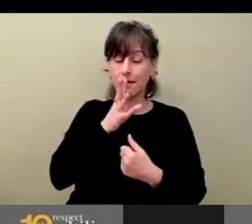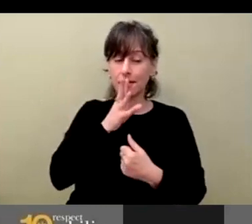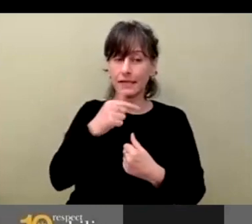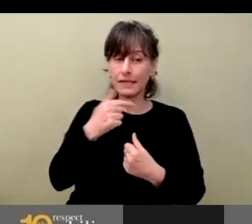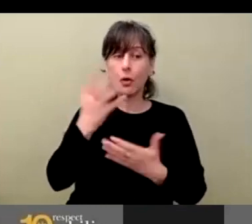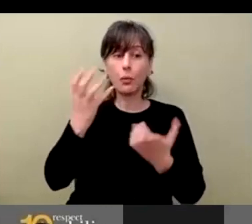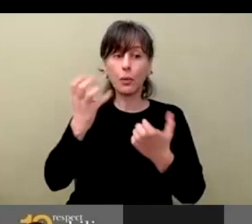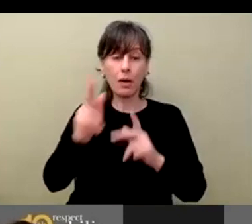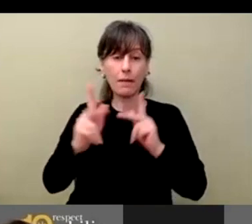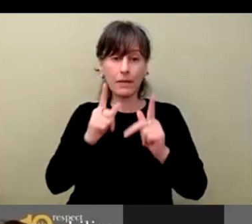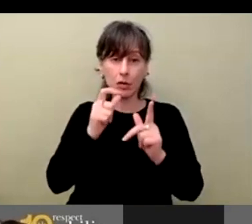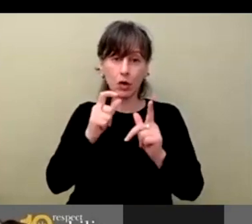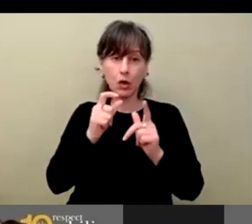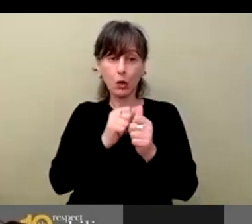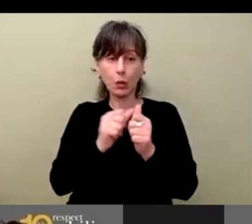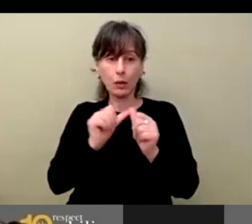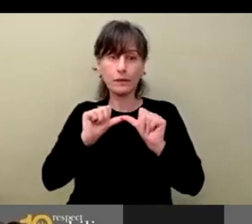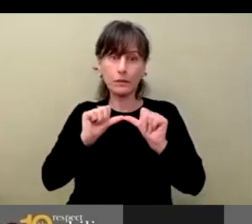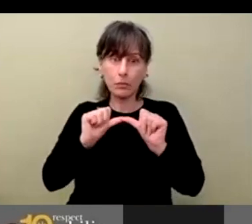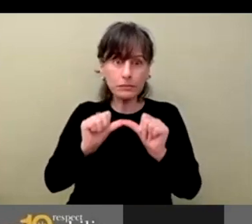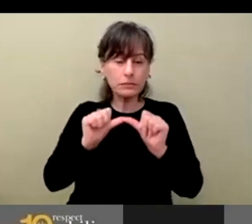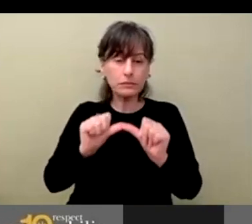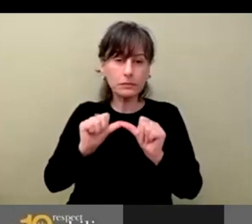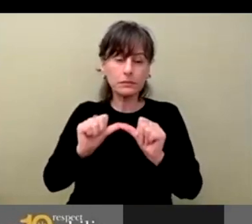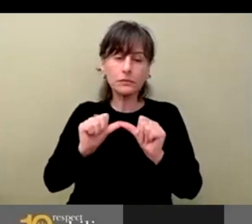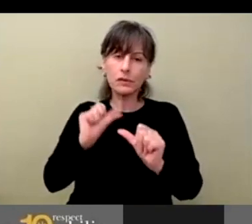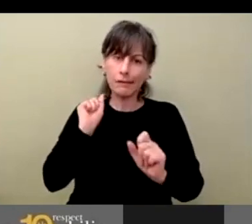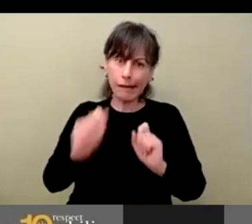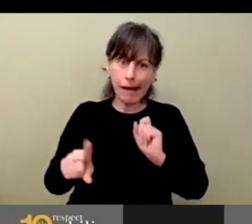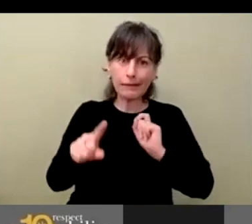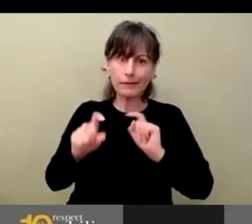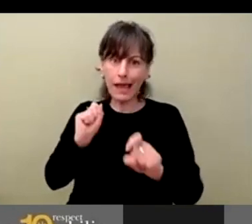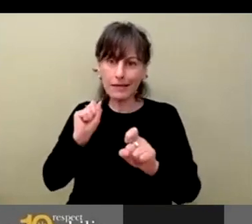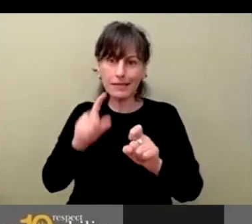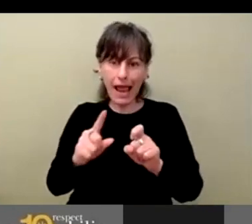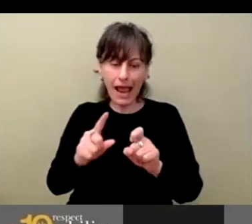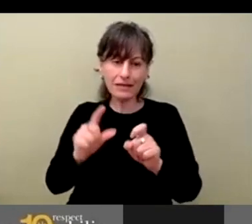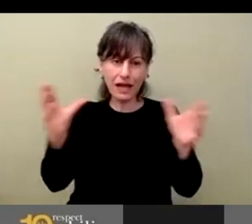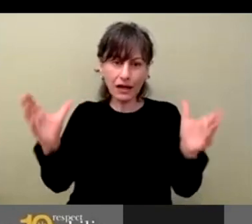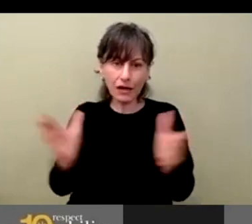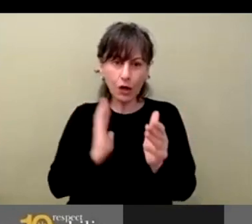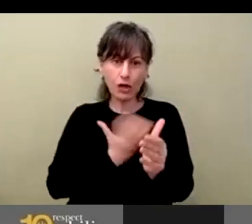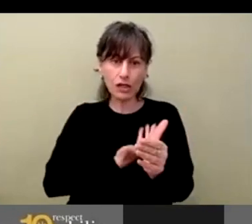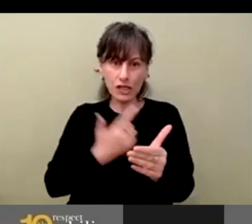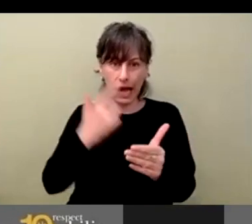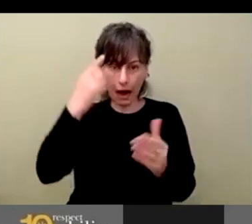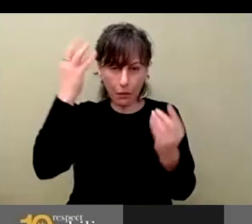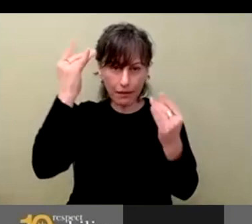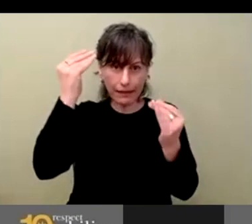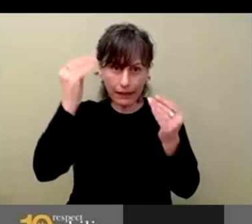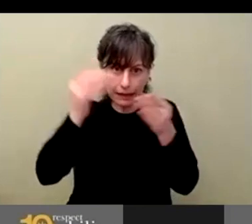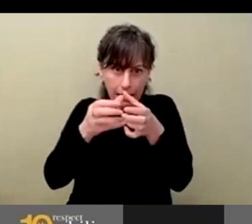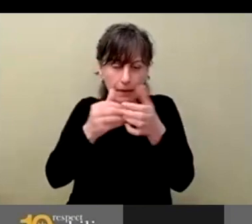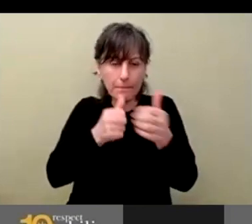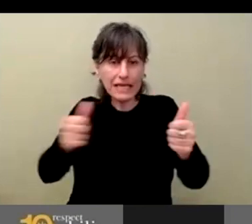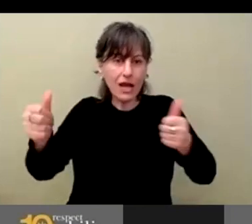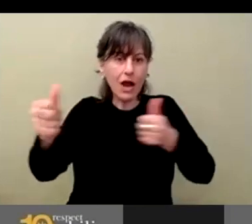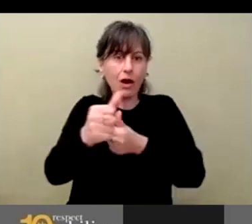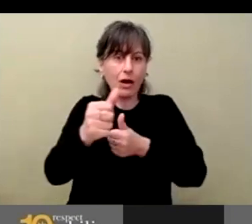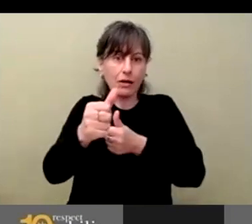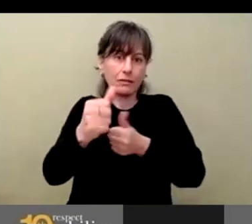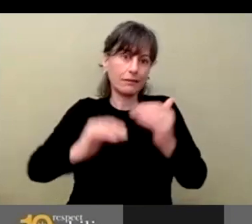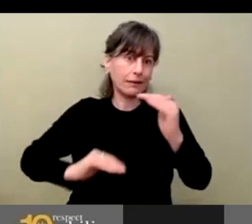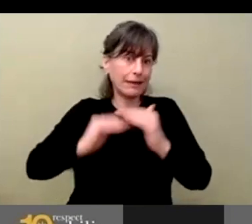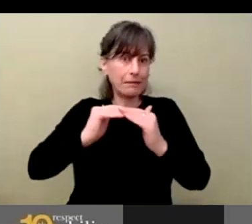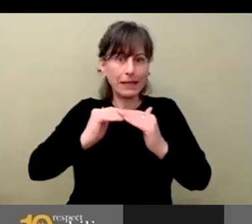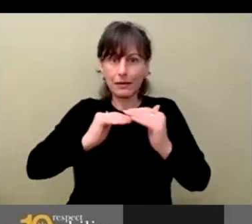who are really going to push the envelope, ask questions, push our thinking to new limits. I always kind of say